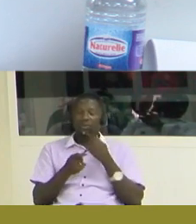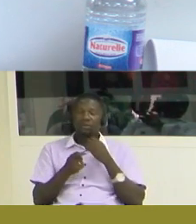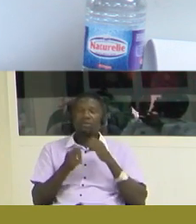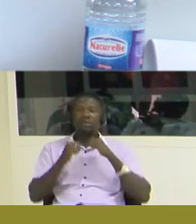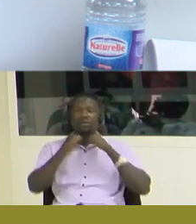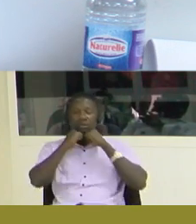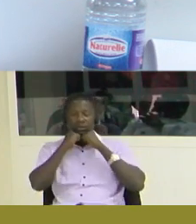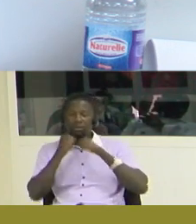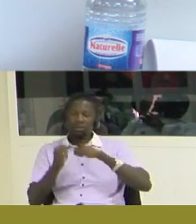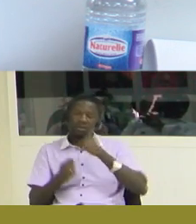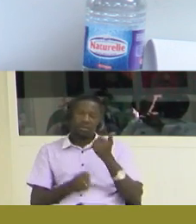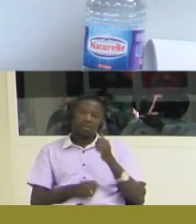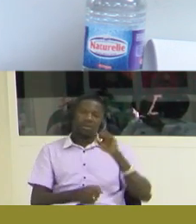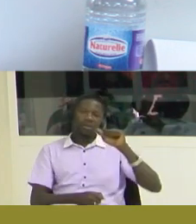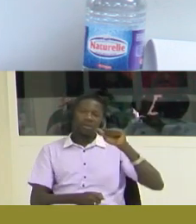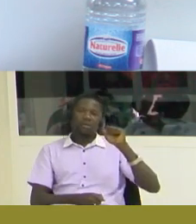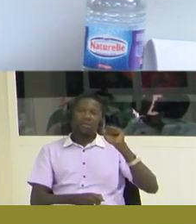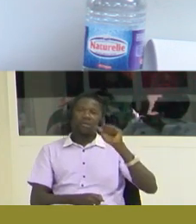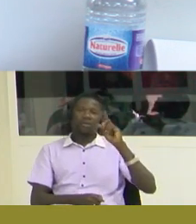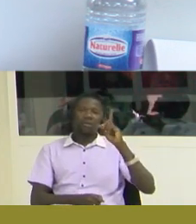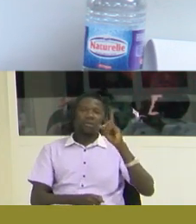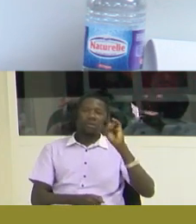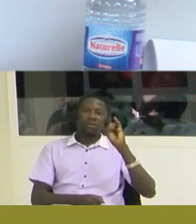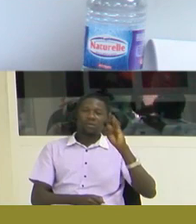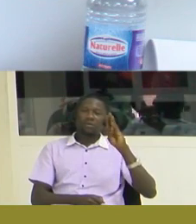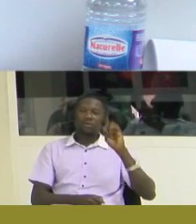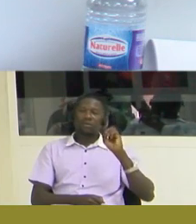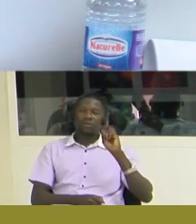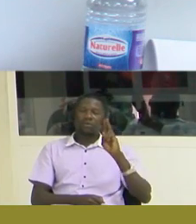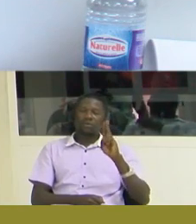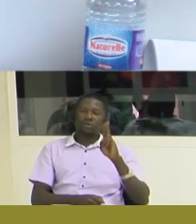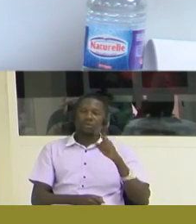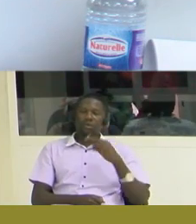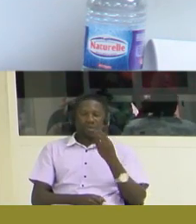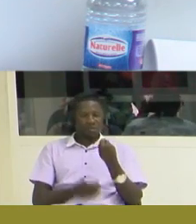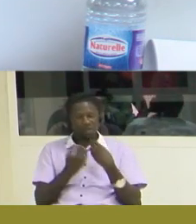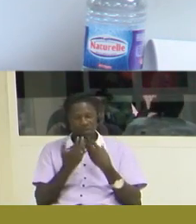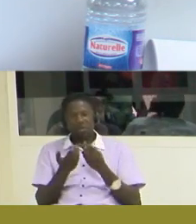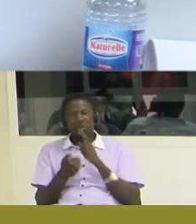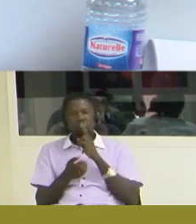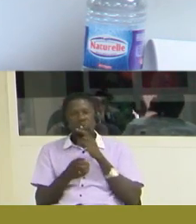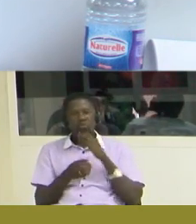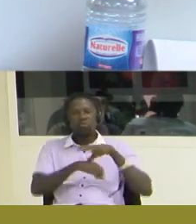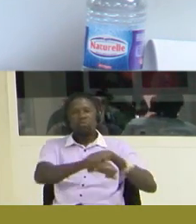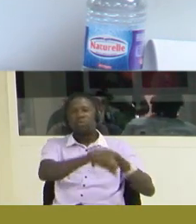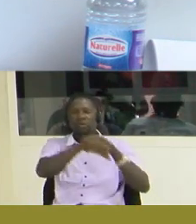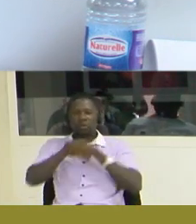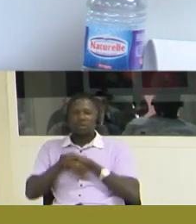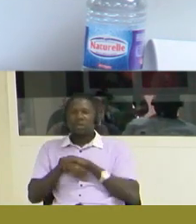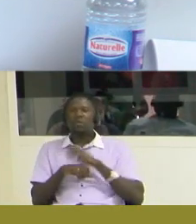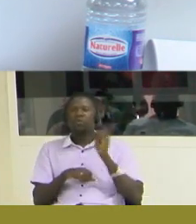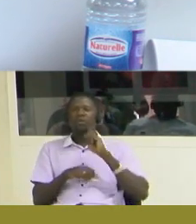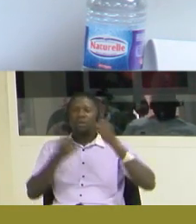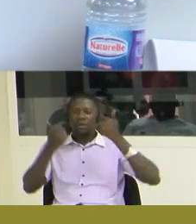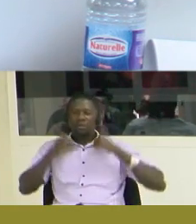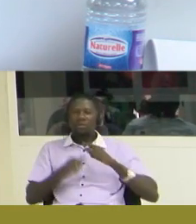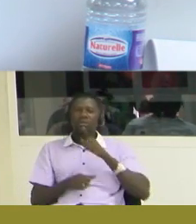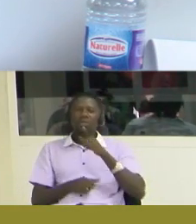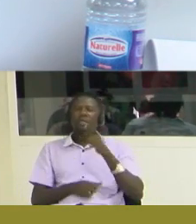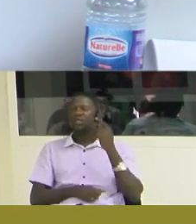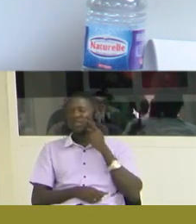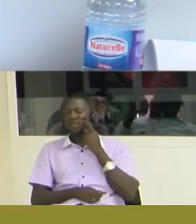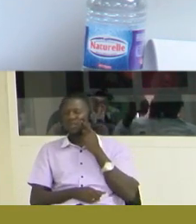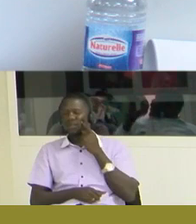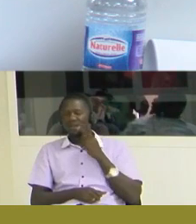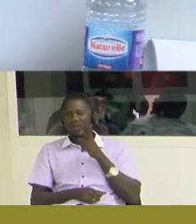can you tell us who brought them in or what happened that day and he answered if I